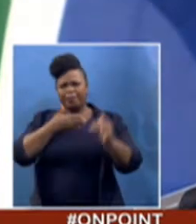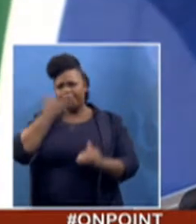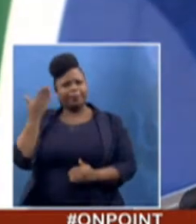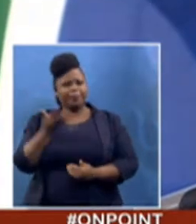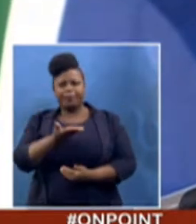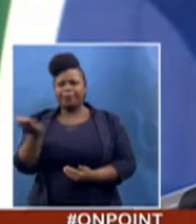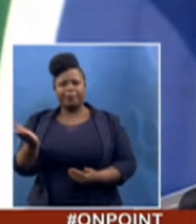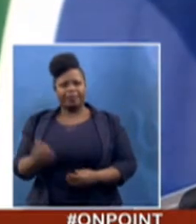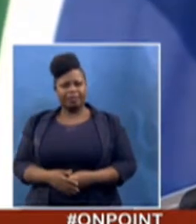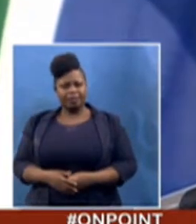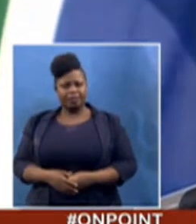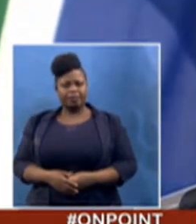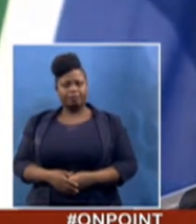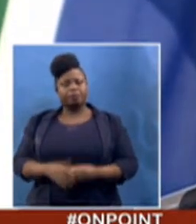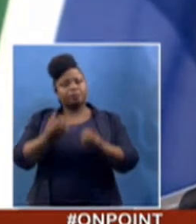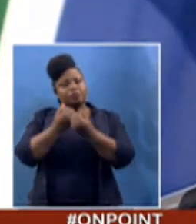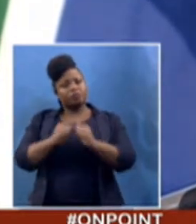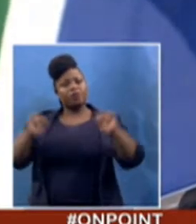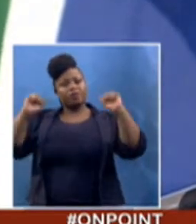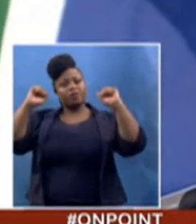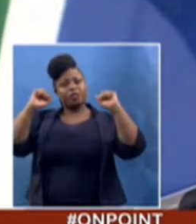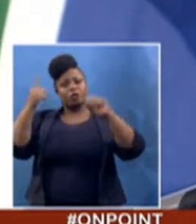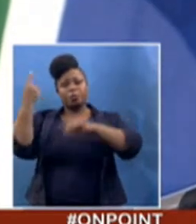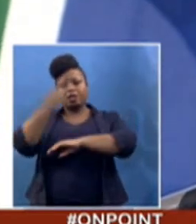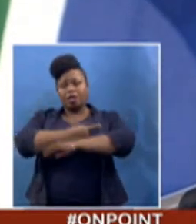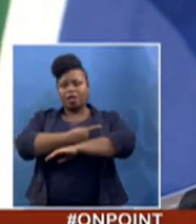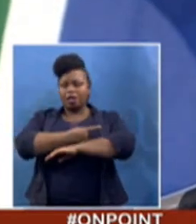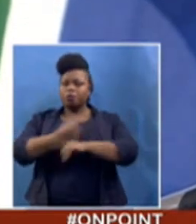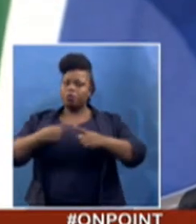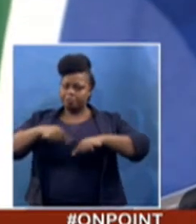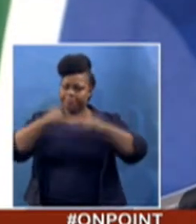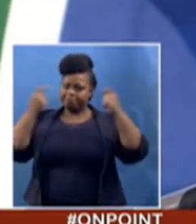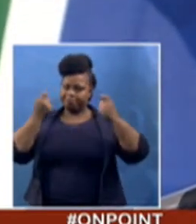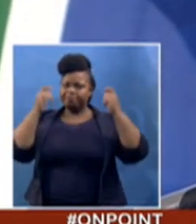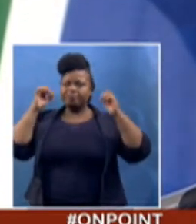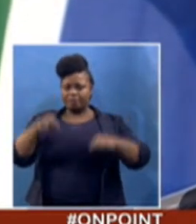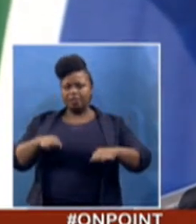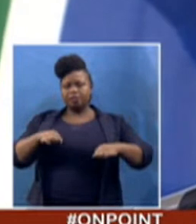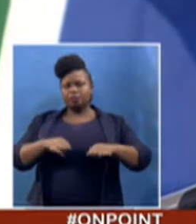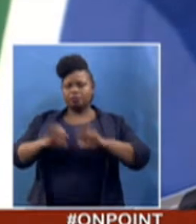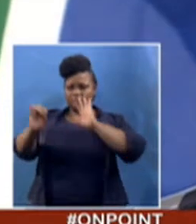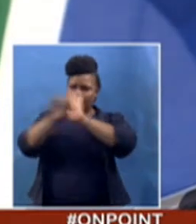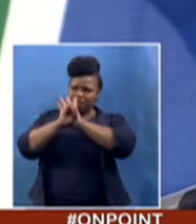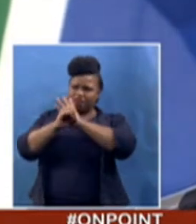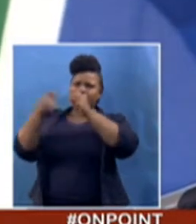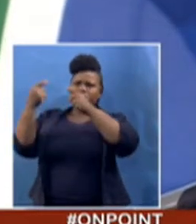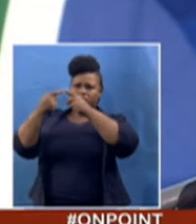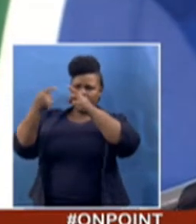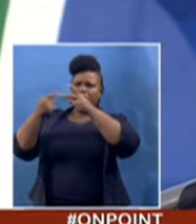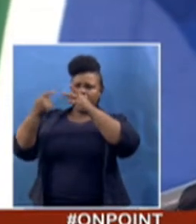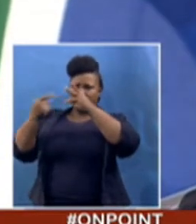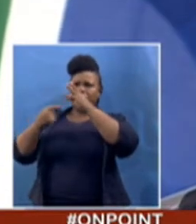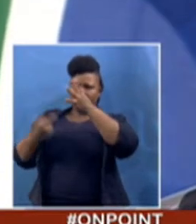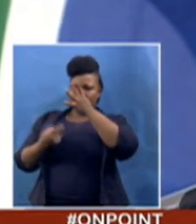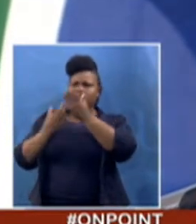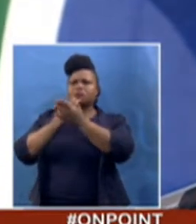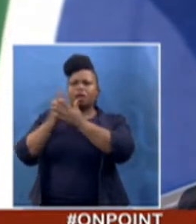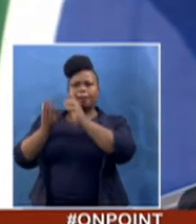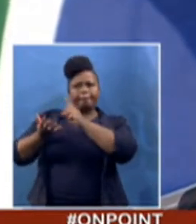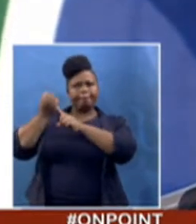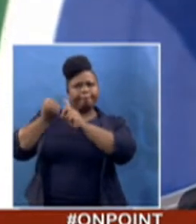celebrate this Freedom Day, we can point to the great progress that we have made in